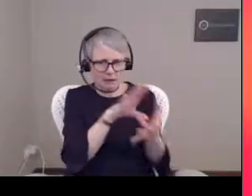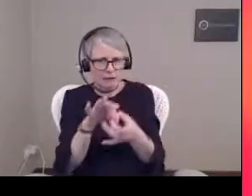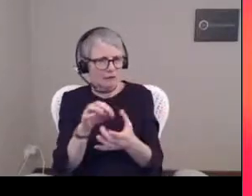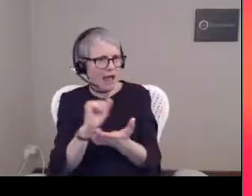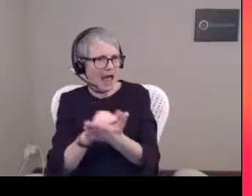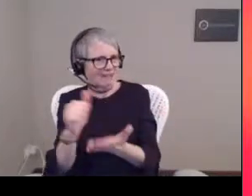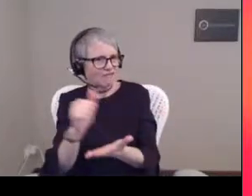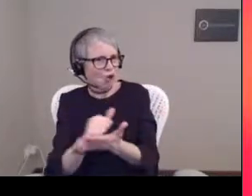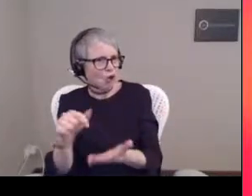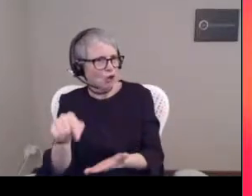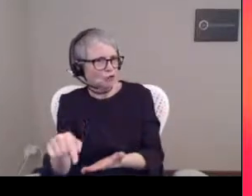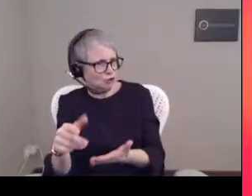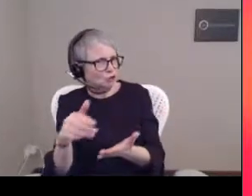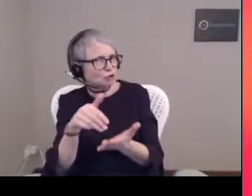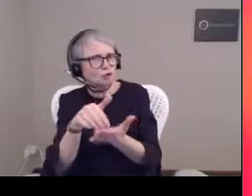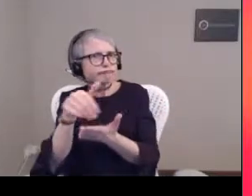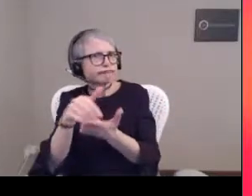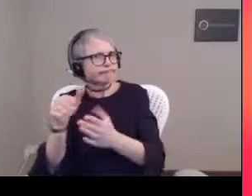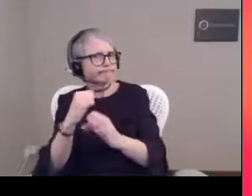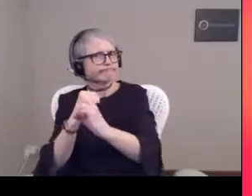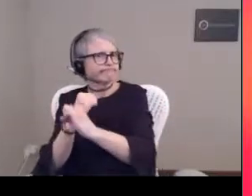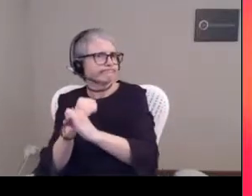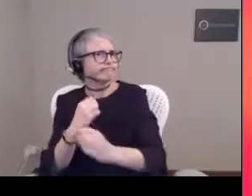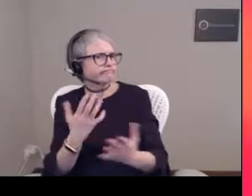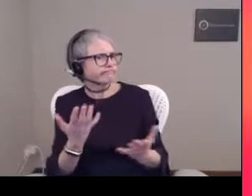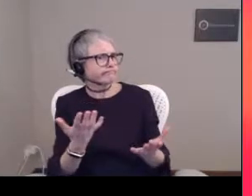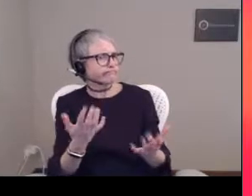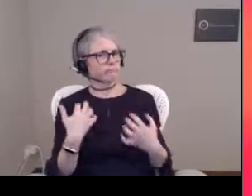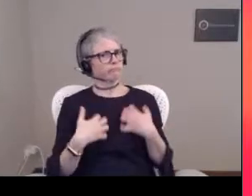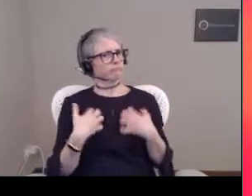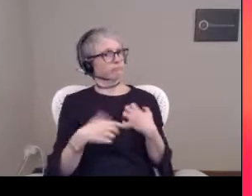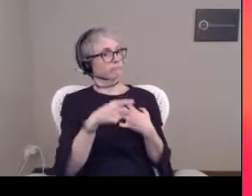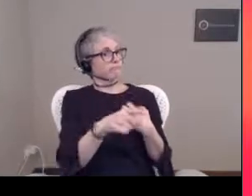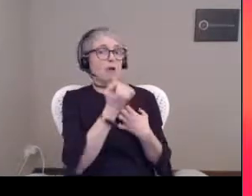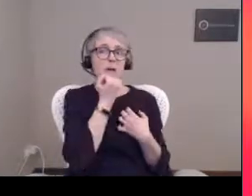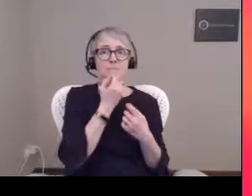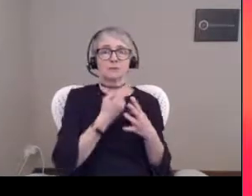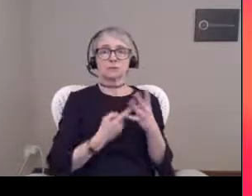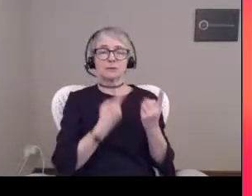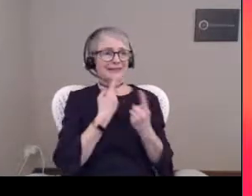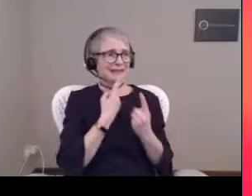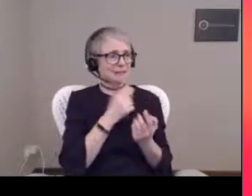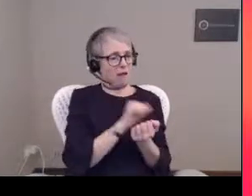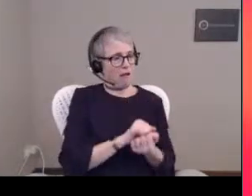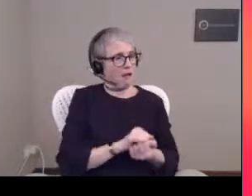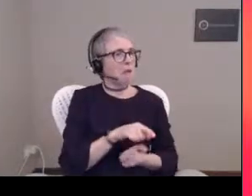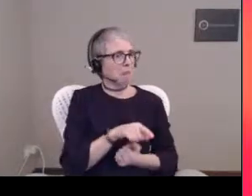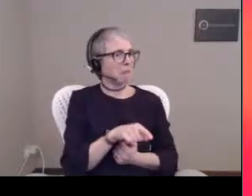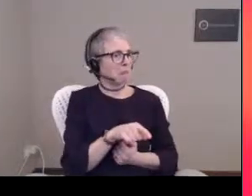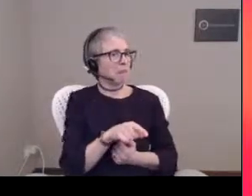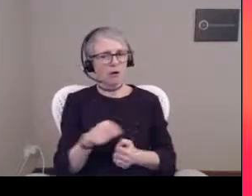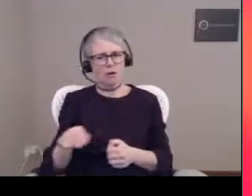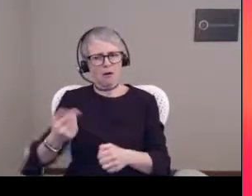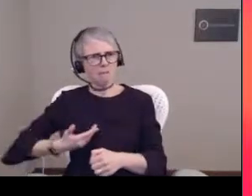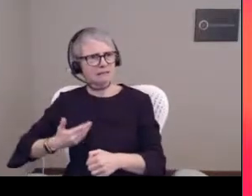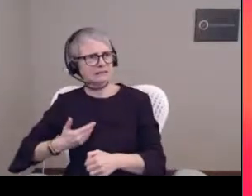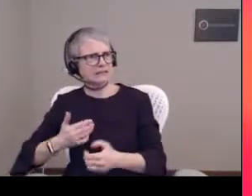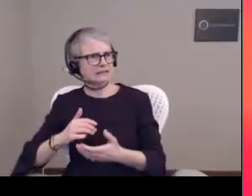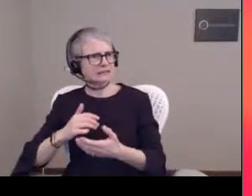have if you've got a keen interest in learning about data, but also a keen interest in learning around commercial and